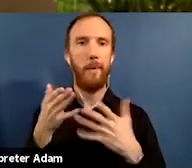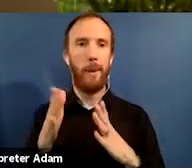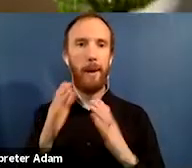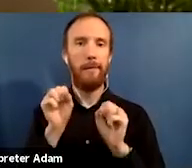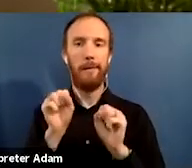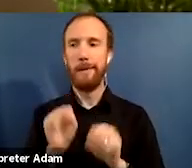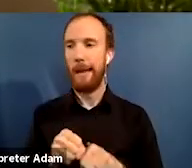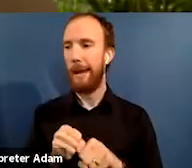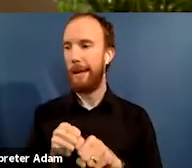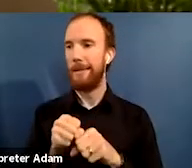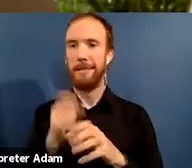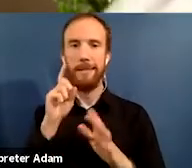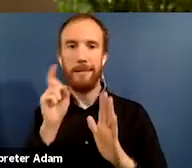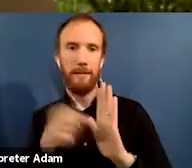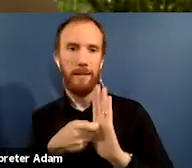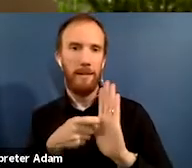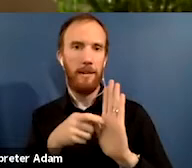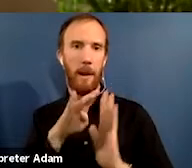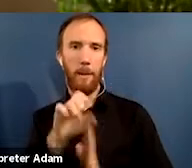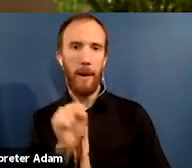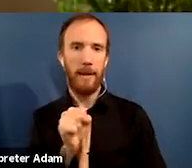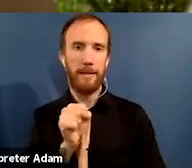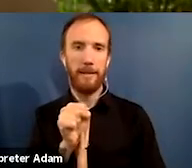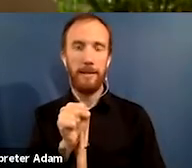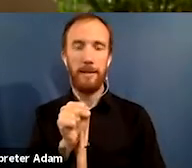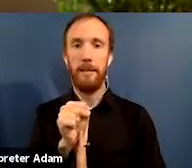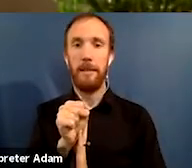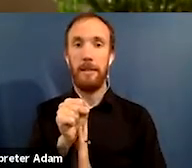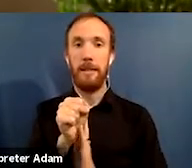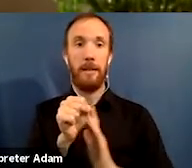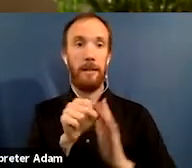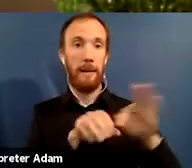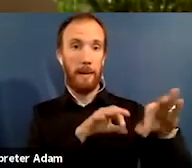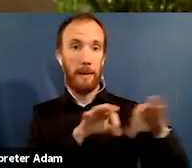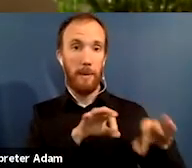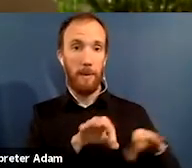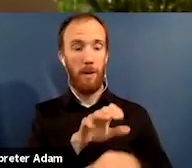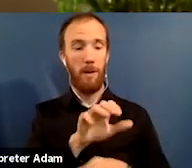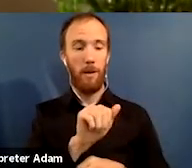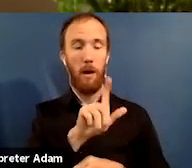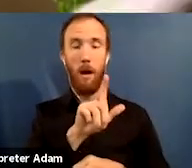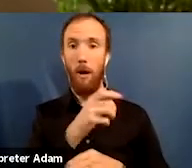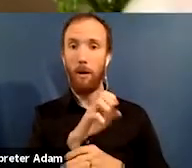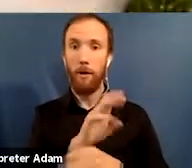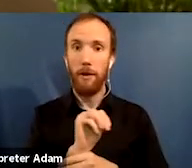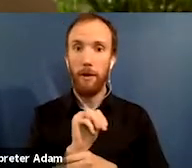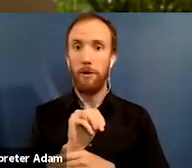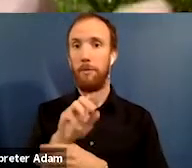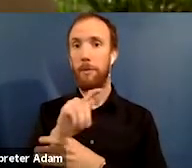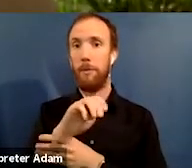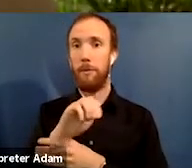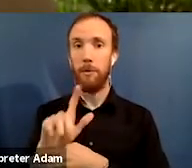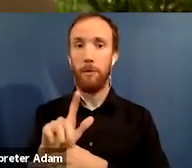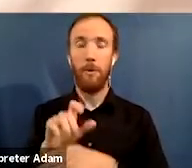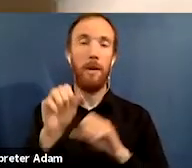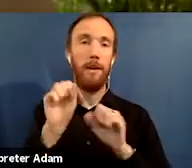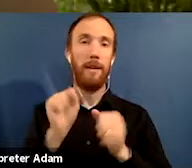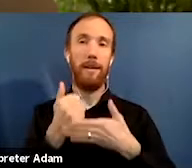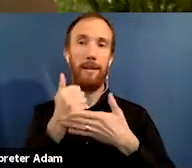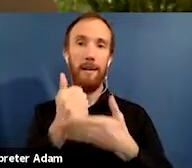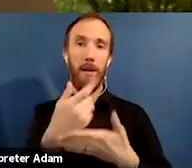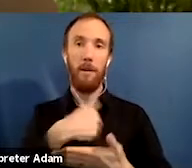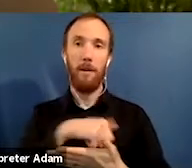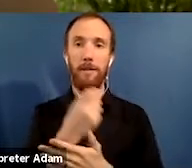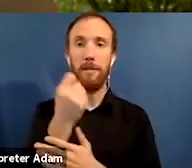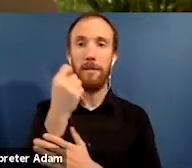right? So an explainable algorithm or a tool can help us understand how the model is behaving, what